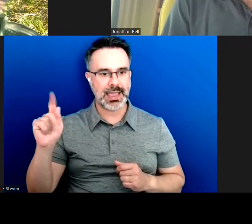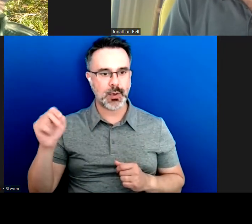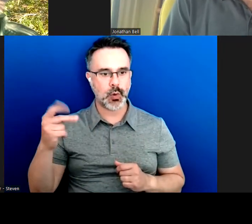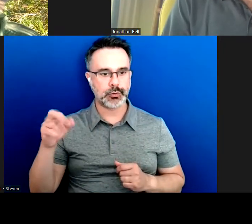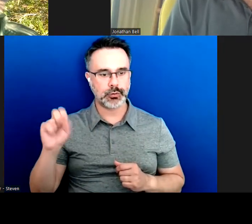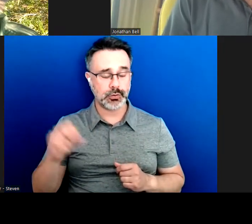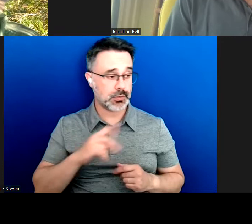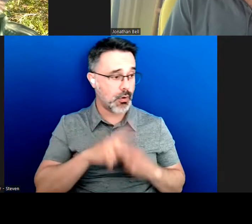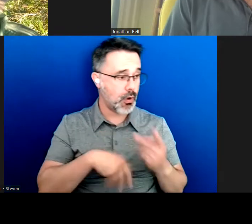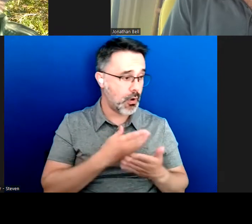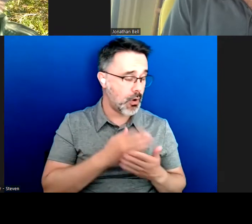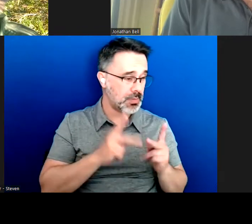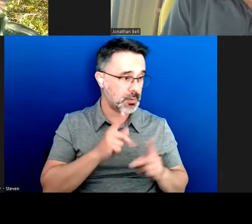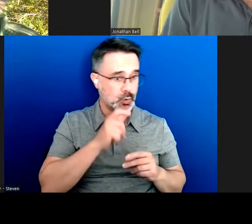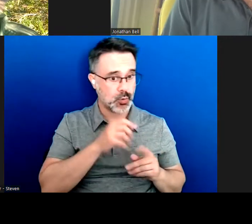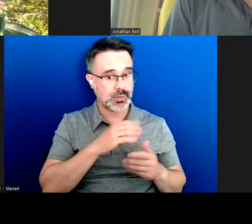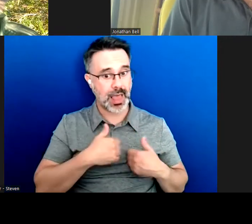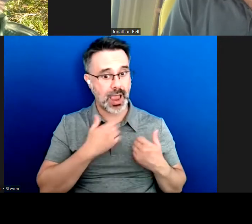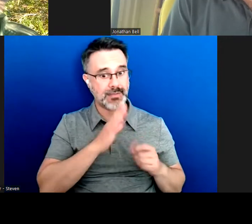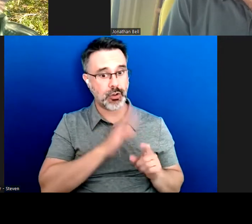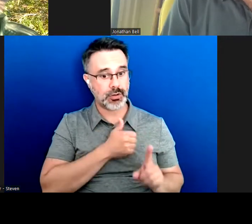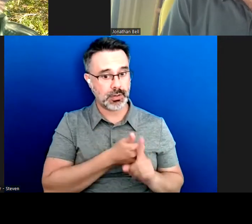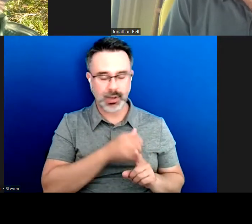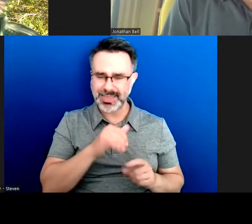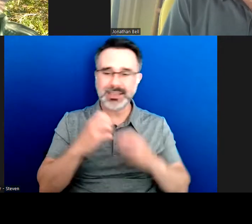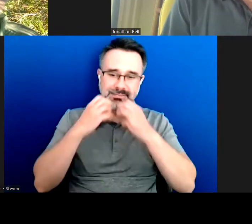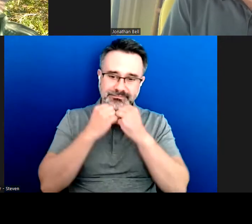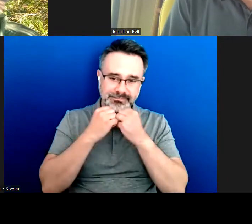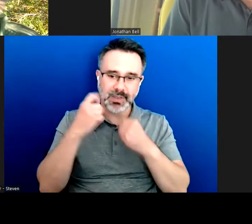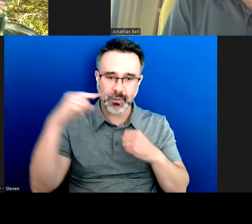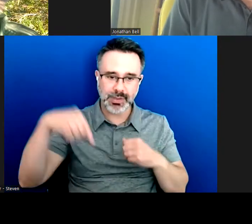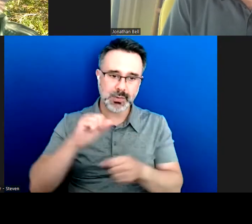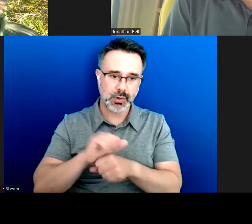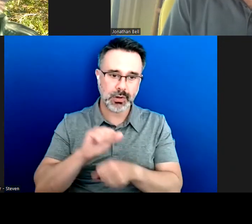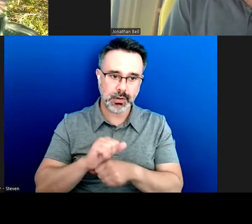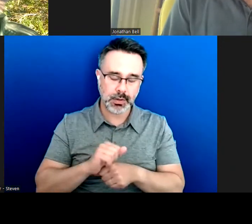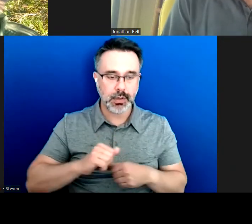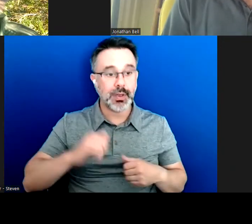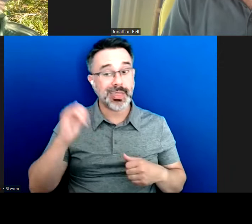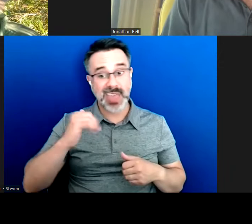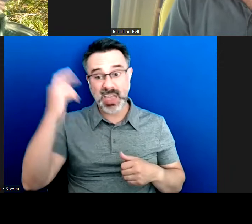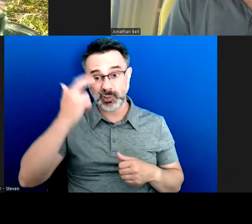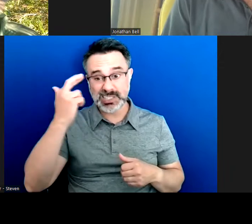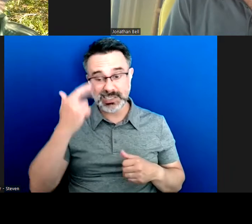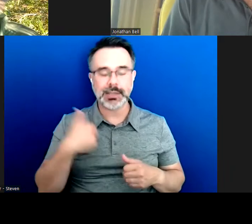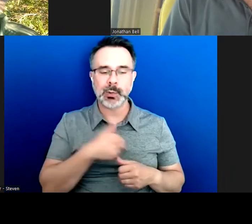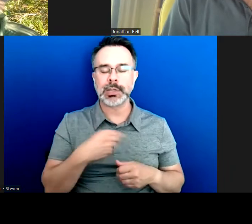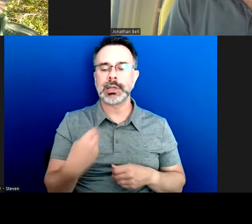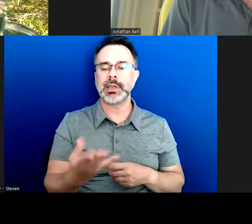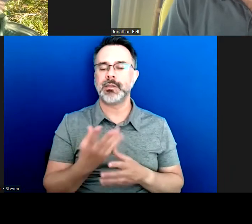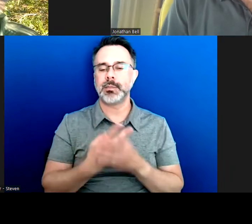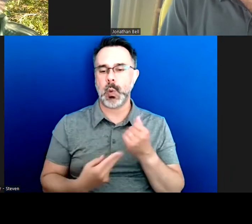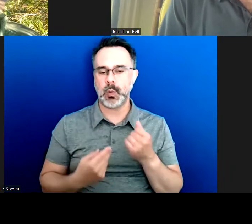this endeavor, is essential to the success of this project. Because of this, we're providing a mixture of